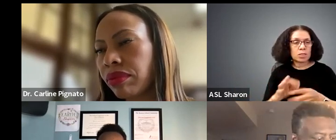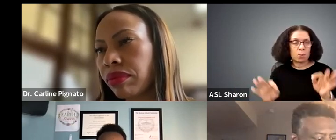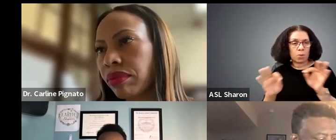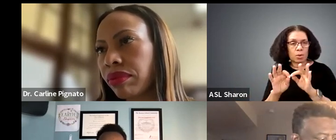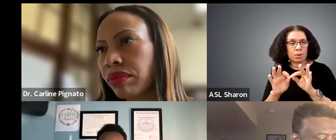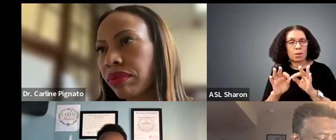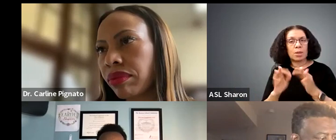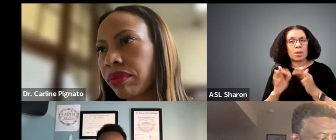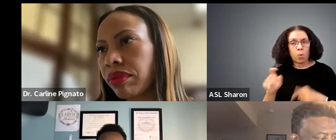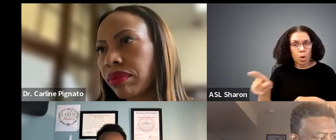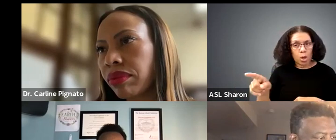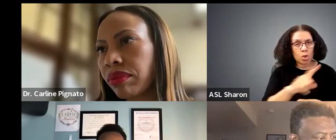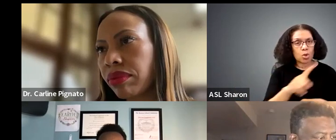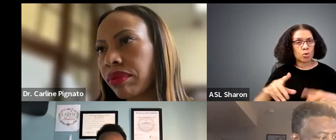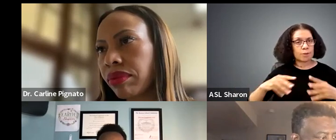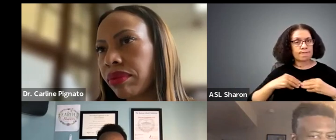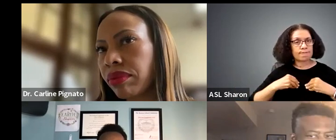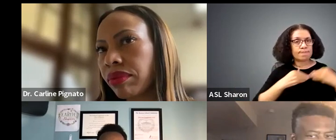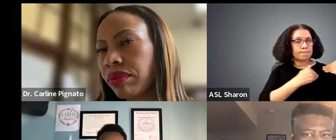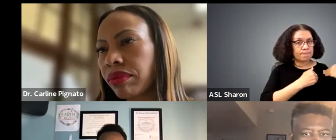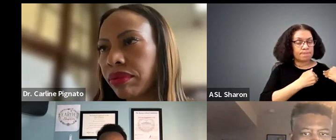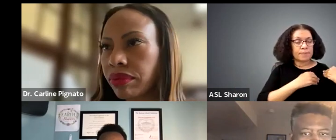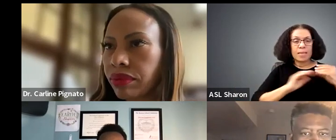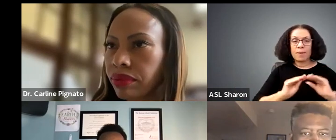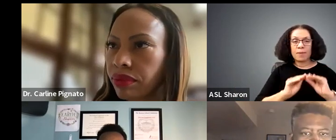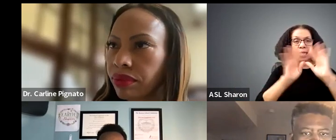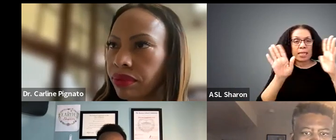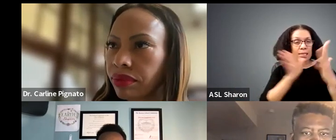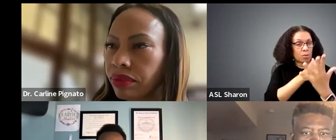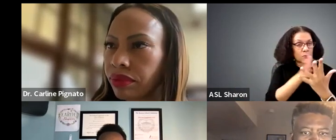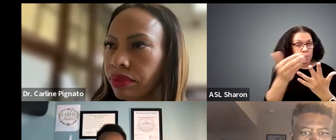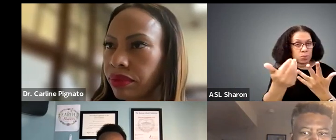We need folks to be very transparent in the process as well.